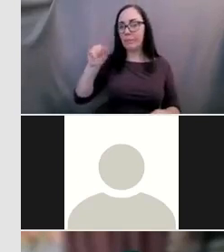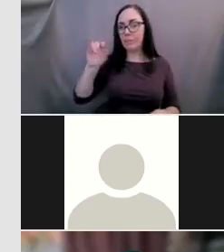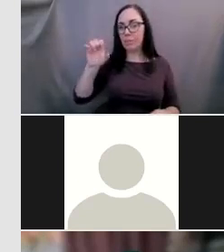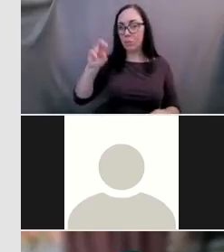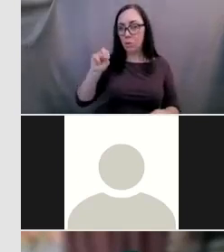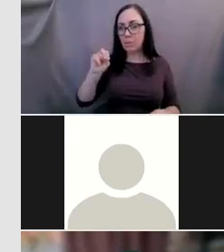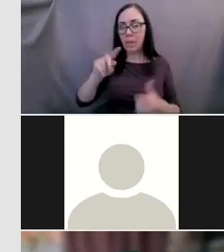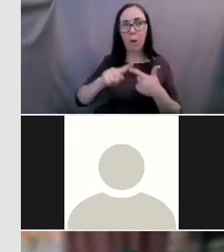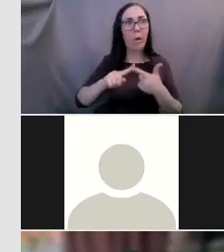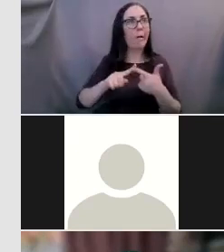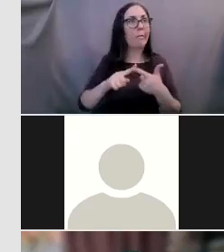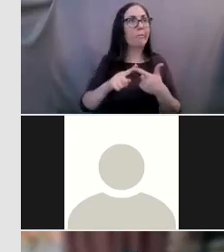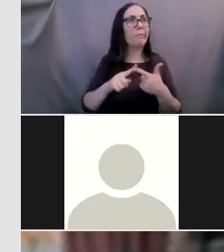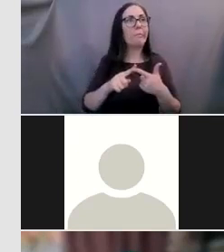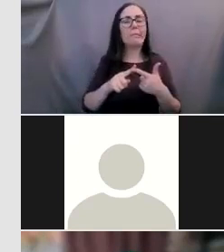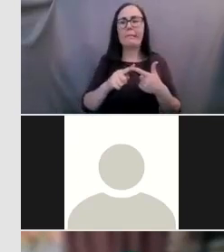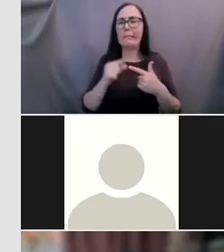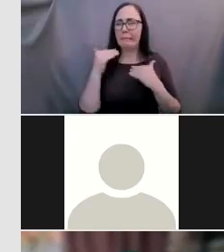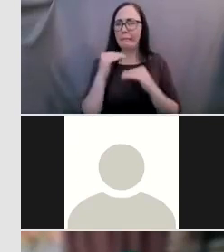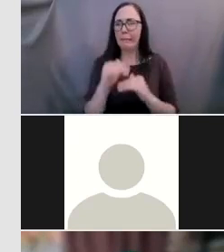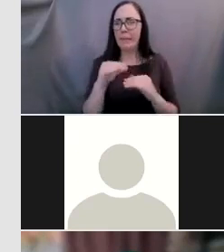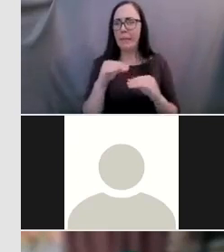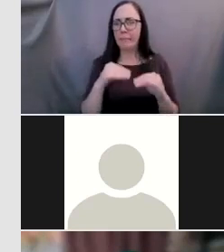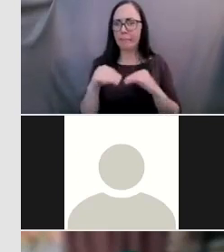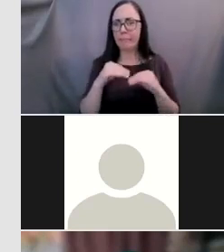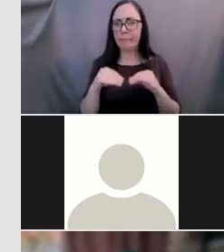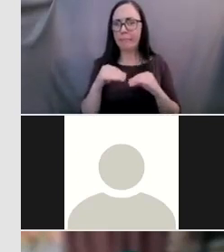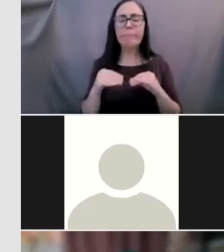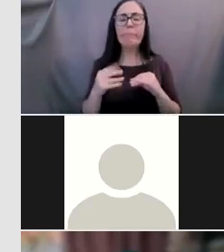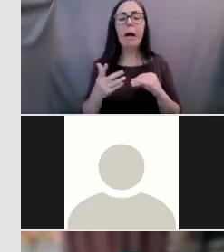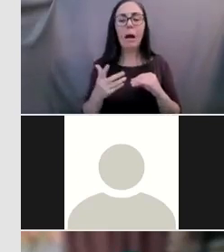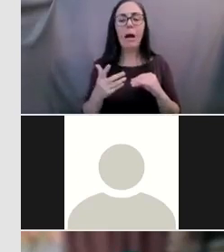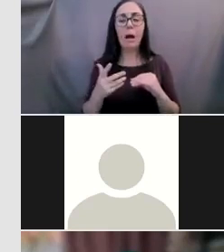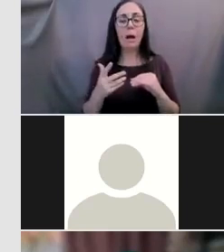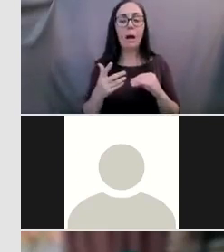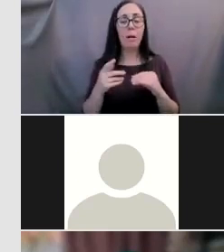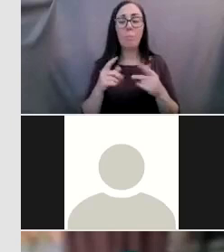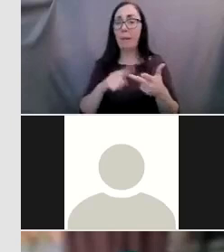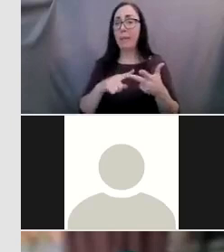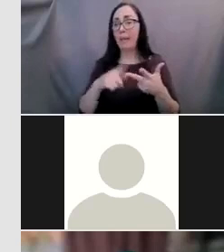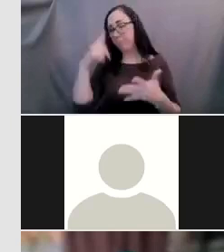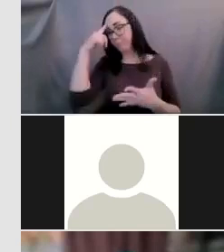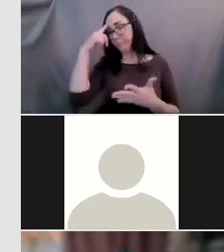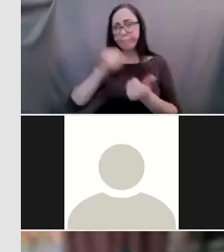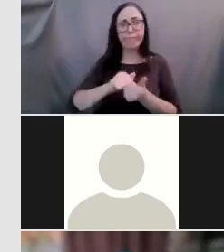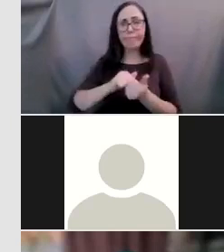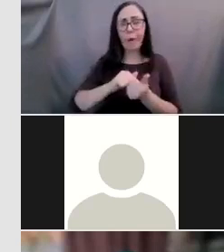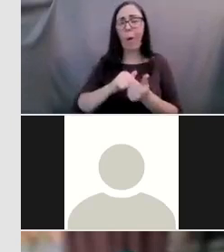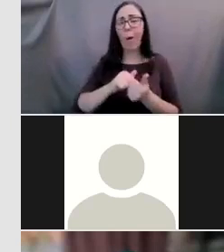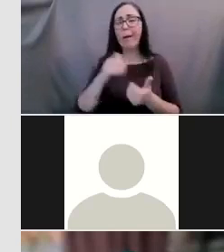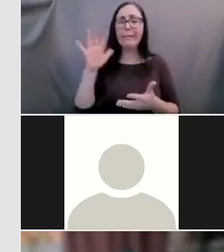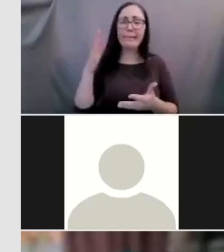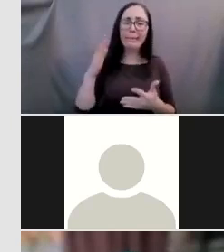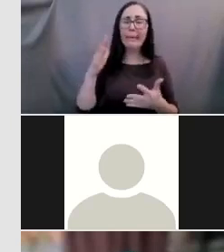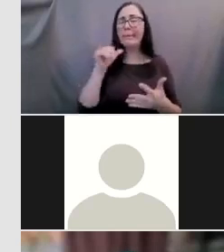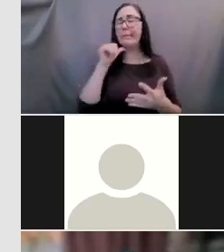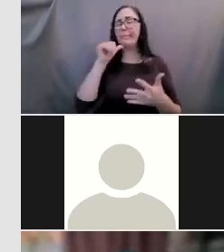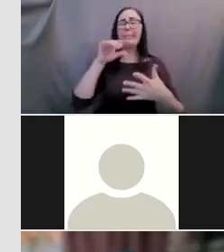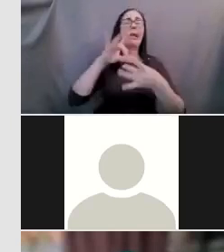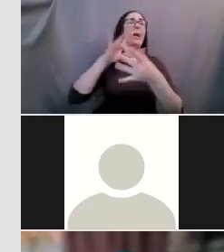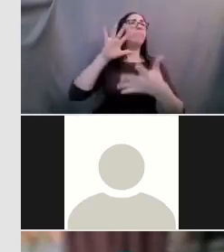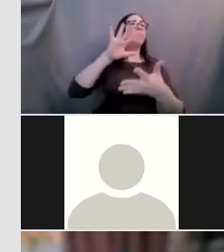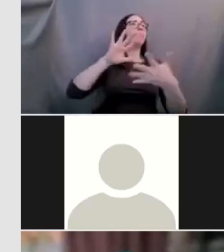bit, which is, it has partial or full loss of consciousness, fainting,